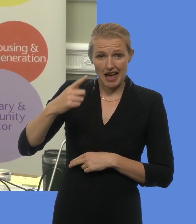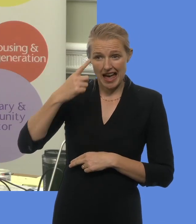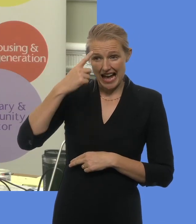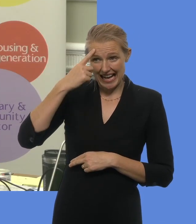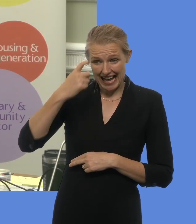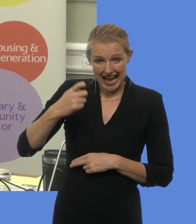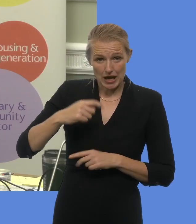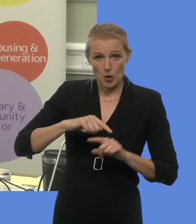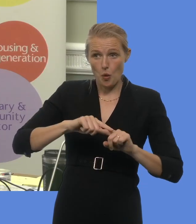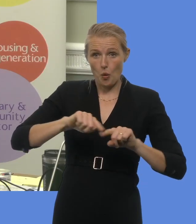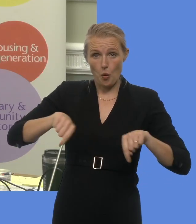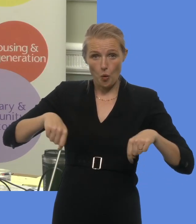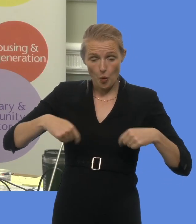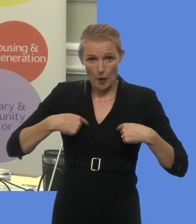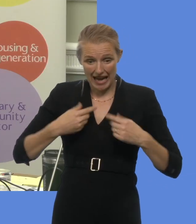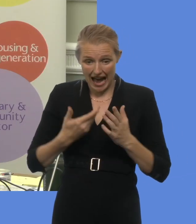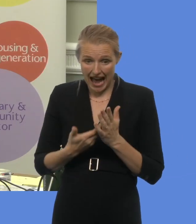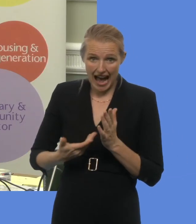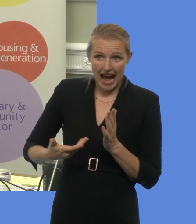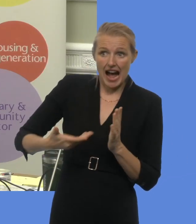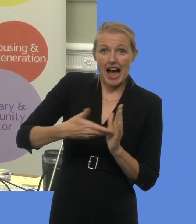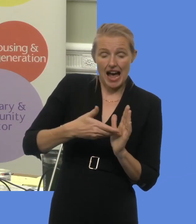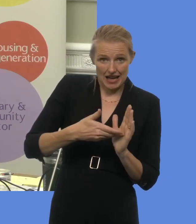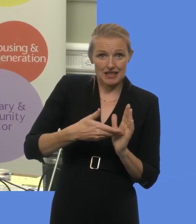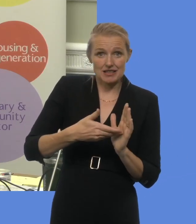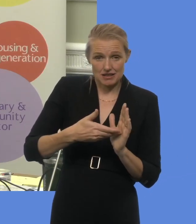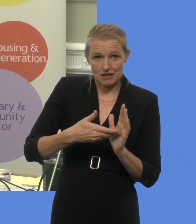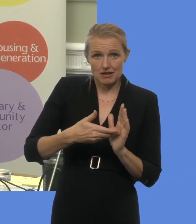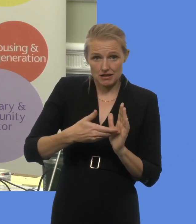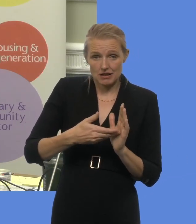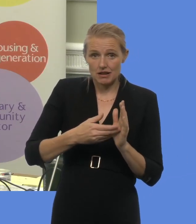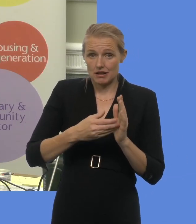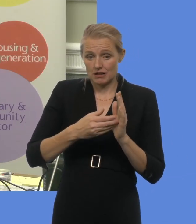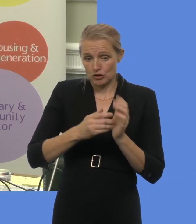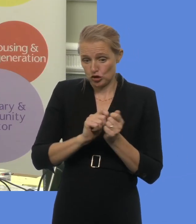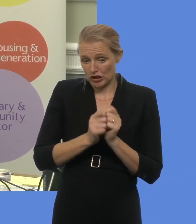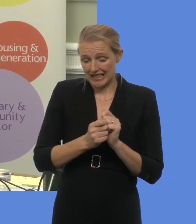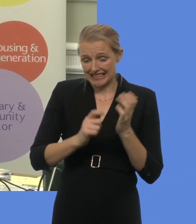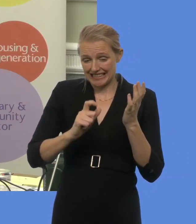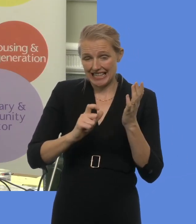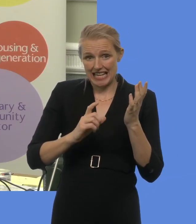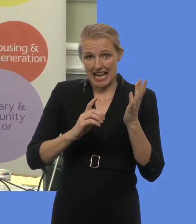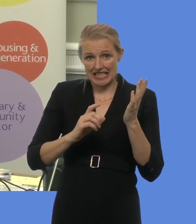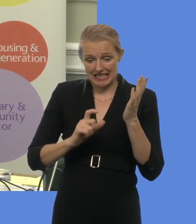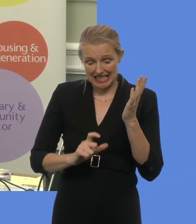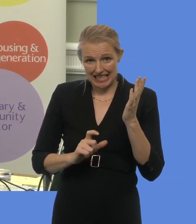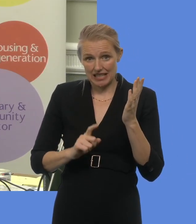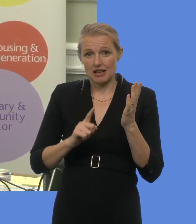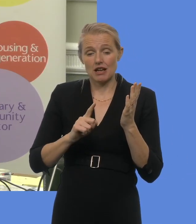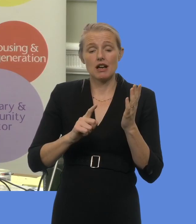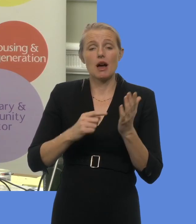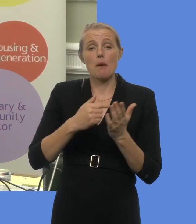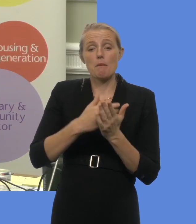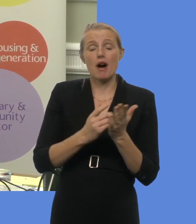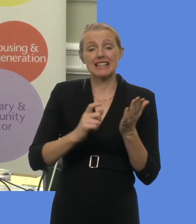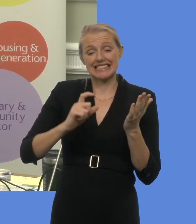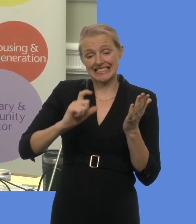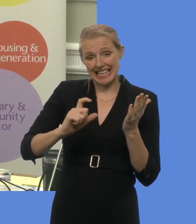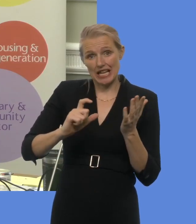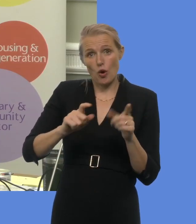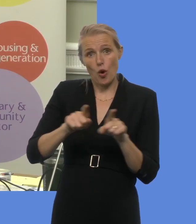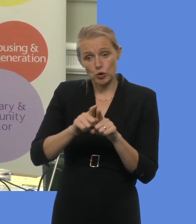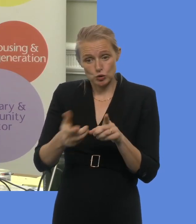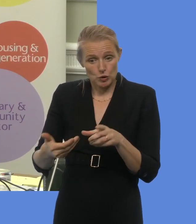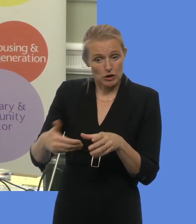to add a part C and D. So for part C to include deaf